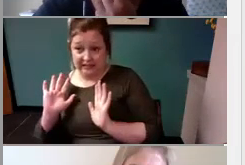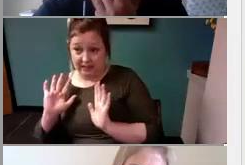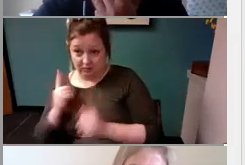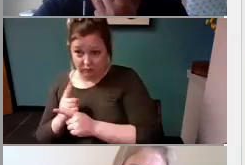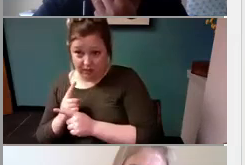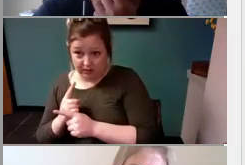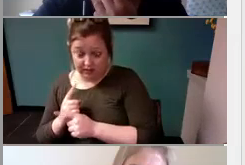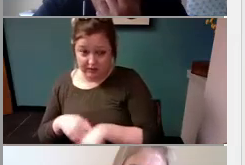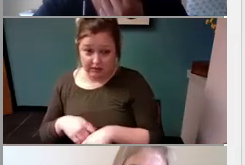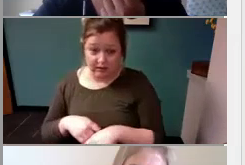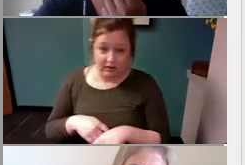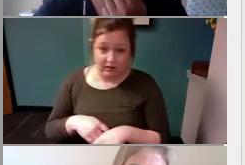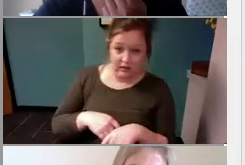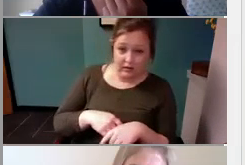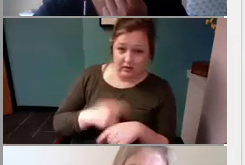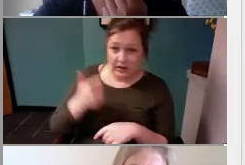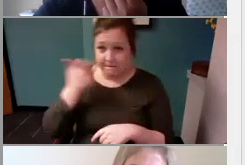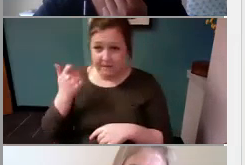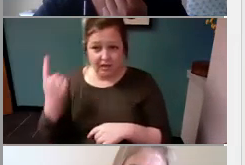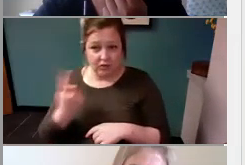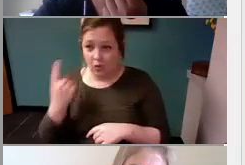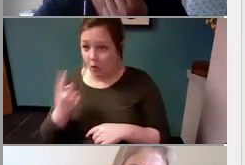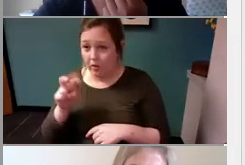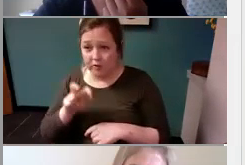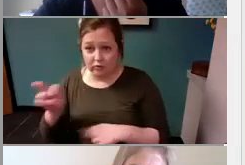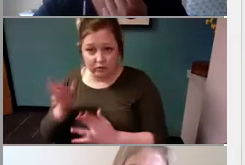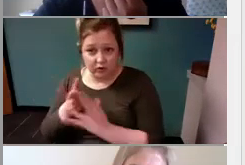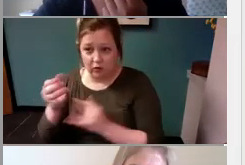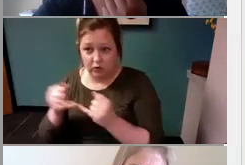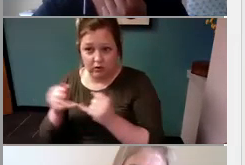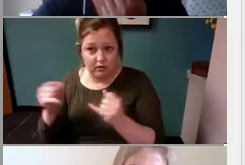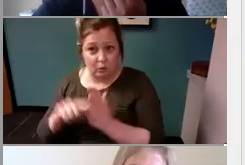Yes. So you're only ever traversing an edge once?